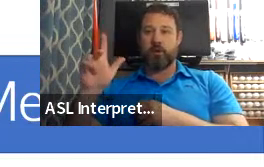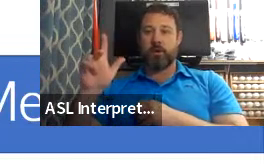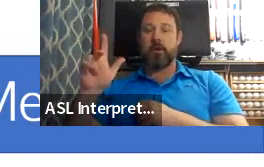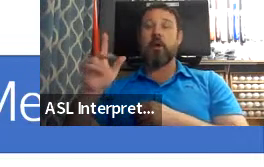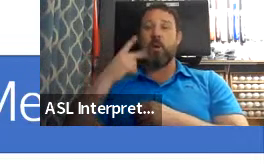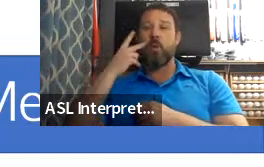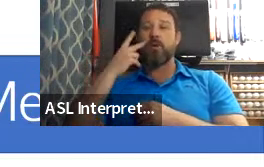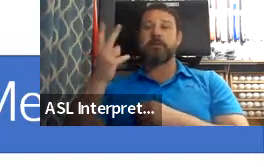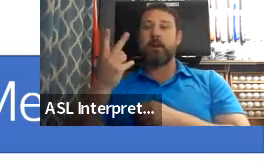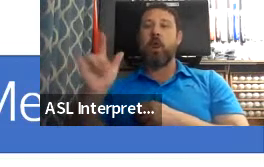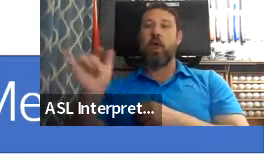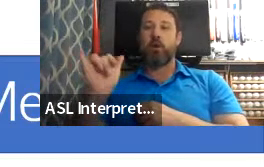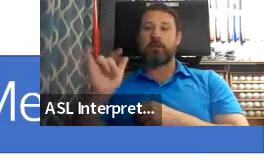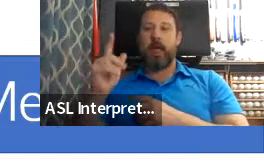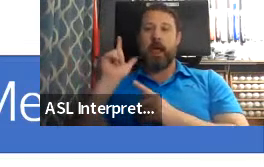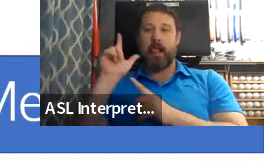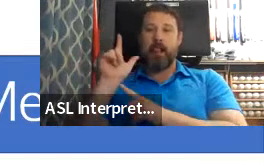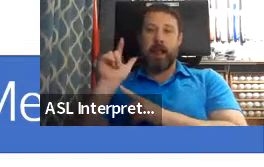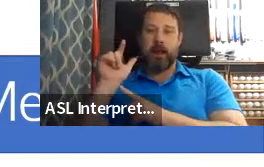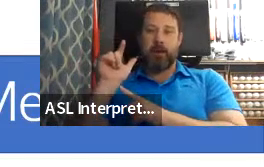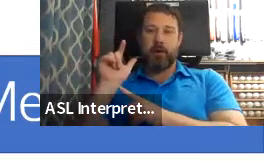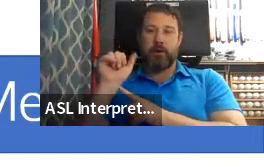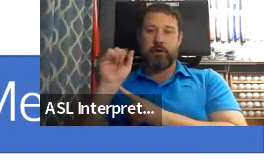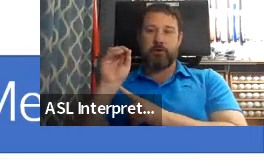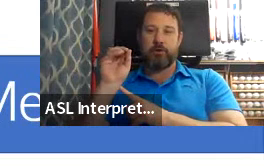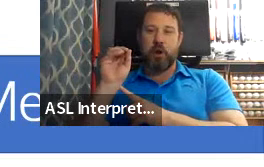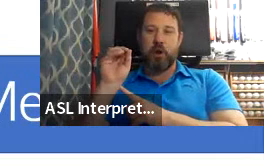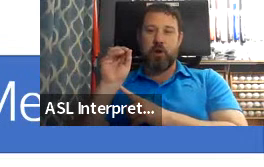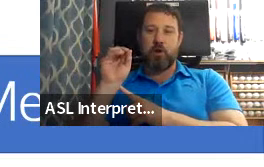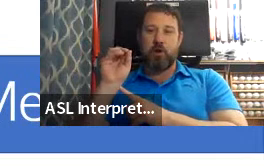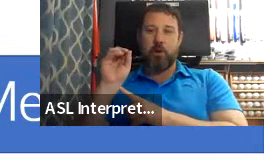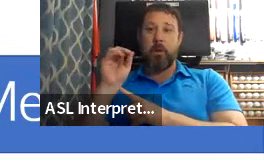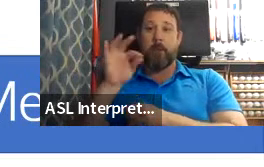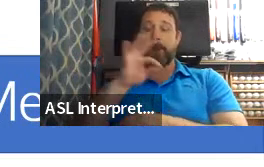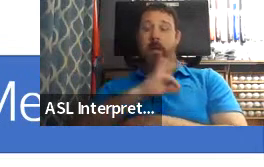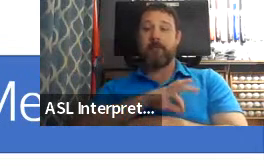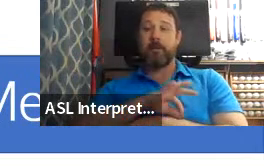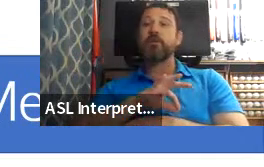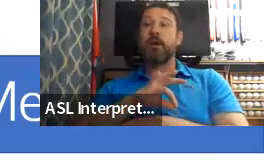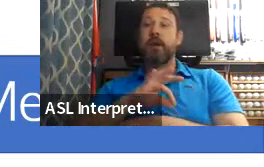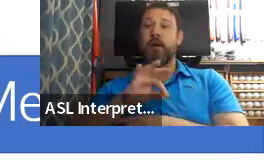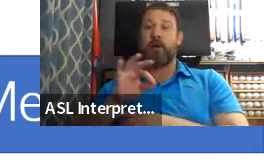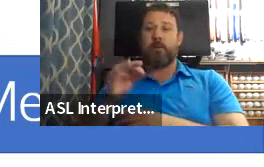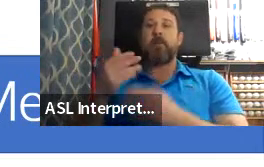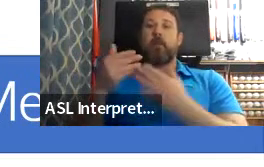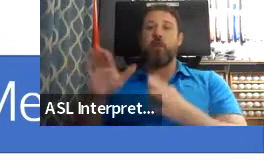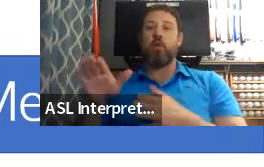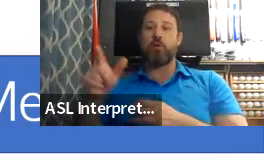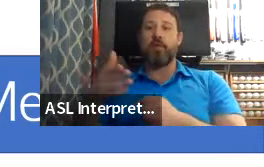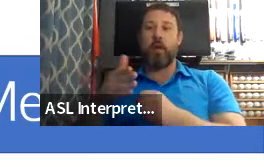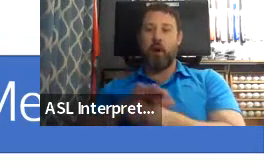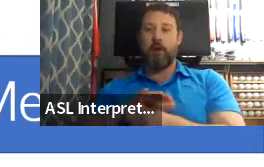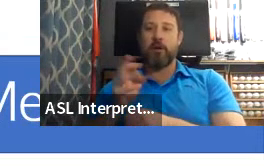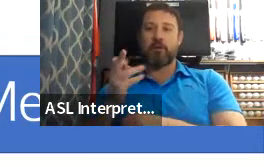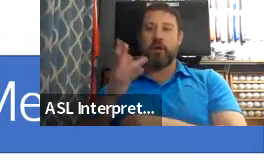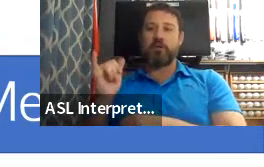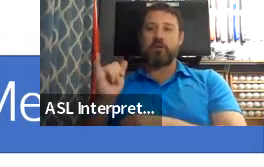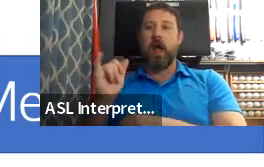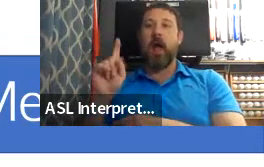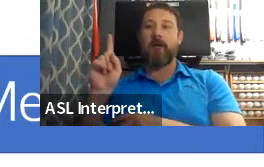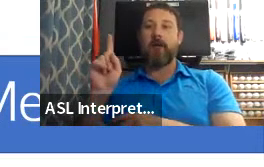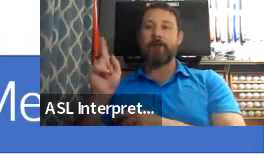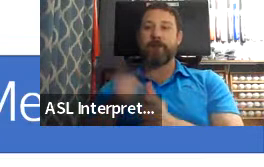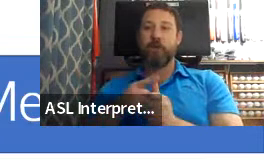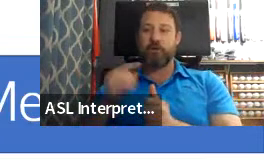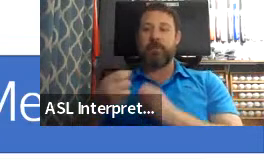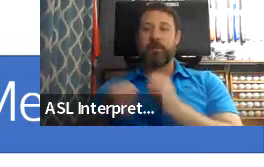like a little bit later. And so subsequently, beneficiaries may start losing their Medi-Cal coverage as of July 1st